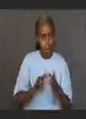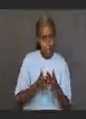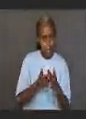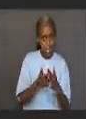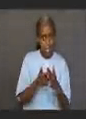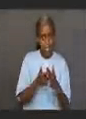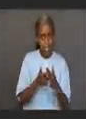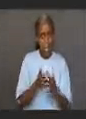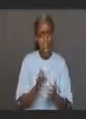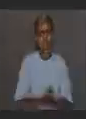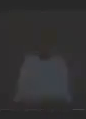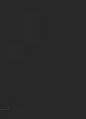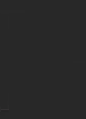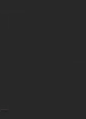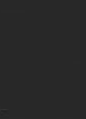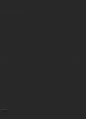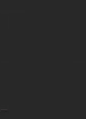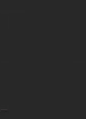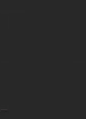Begin.